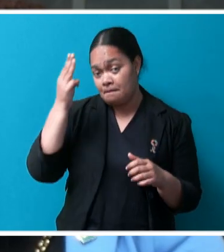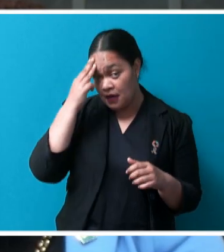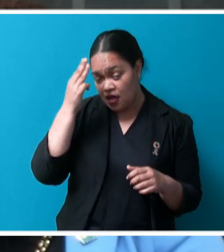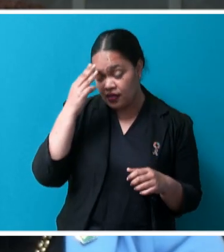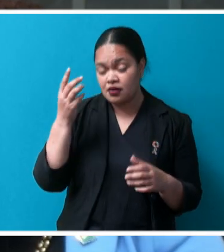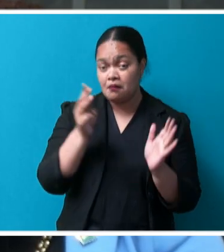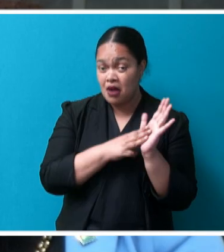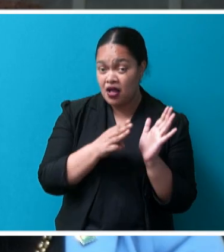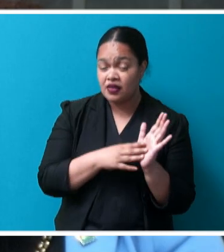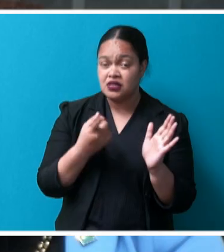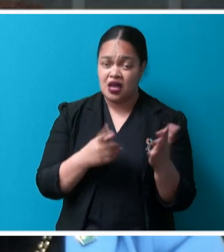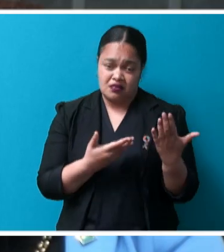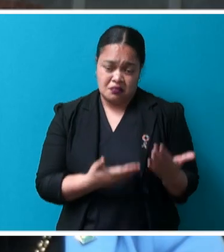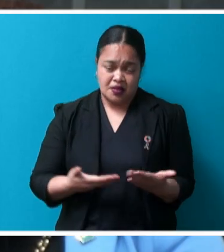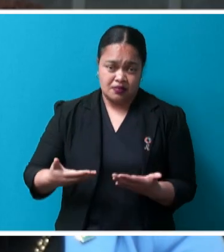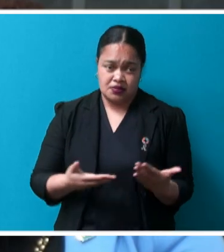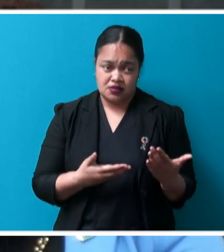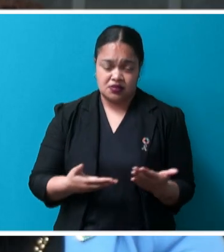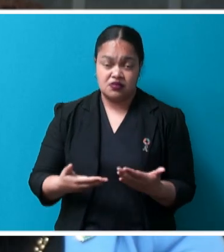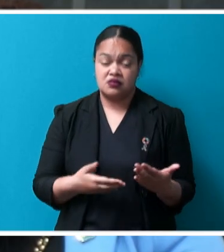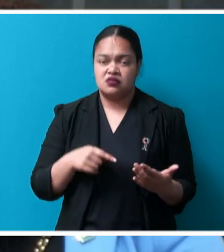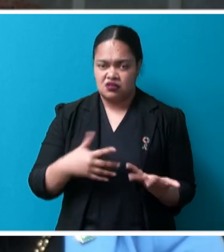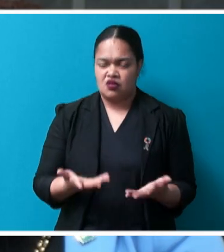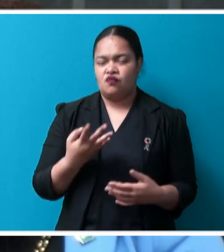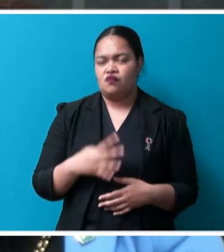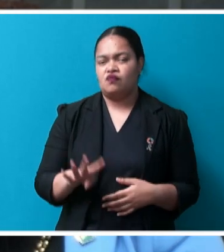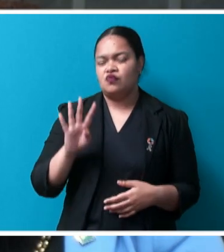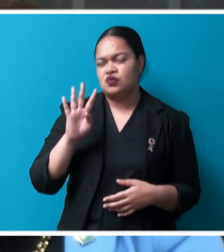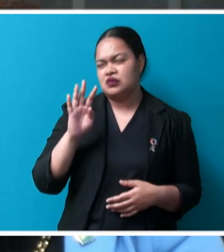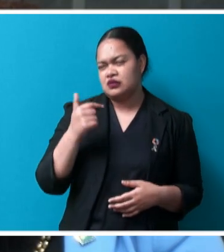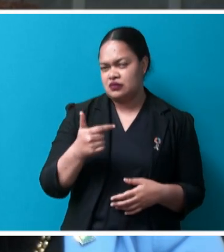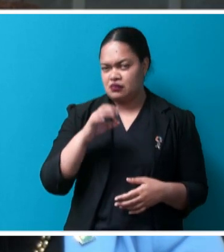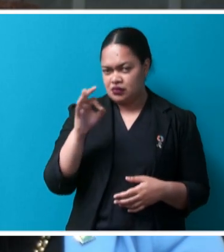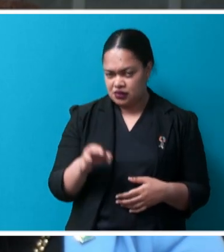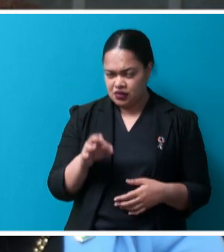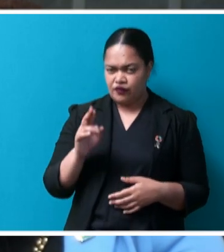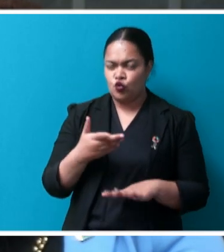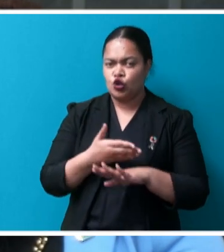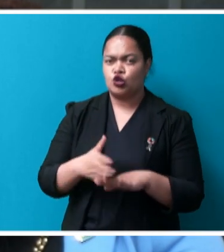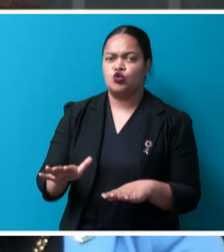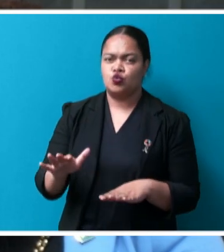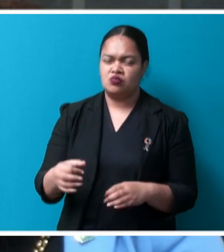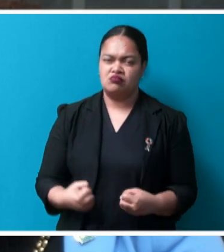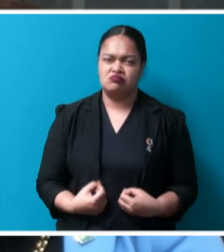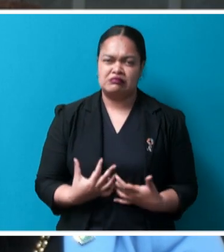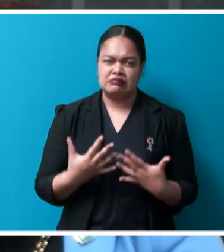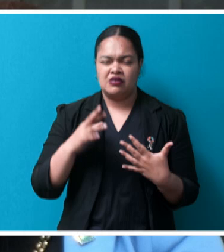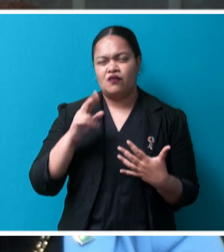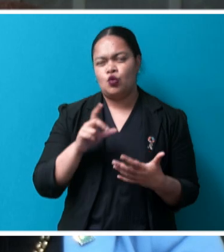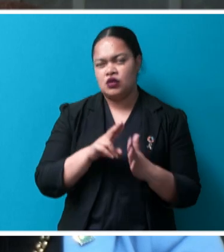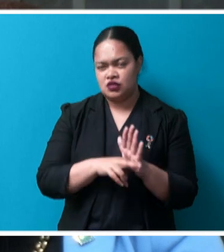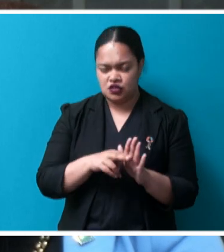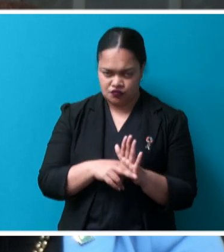women now account for around 42% of new infections. Mr. Speaker, sir, prevention is where we can stop infections before they